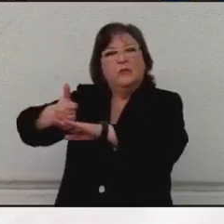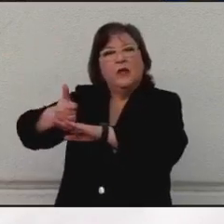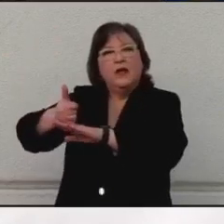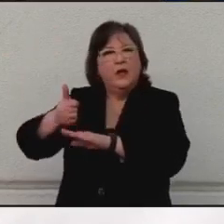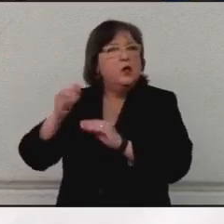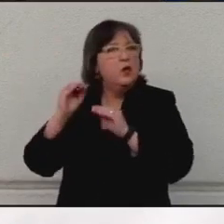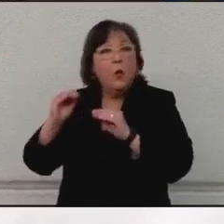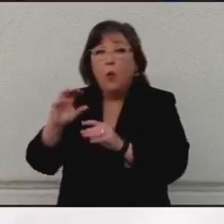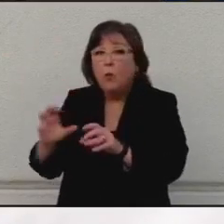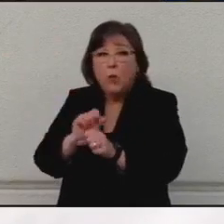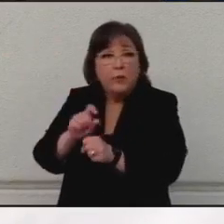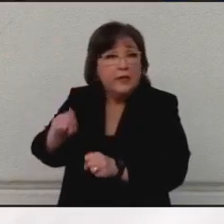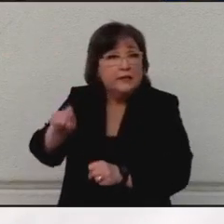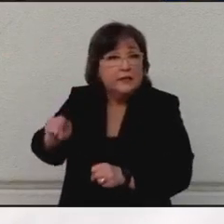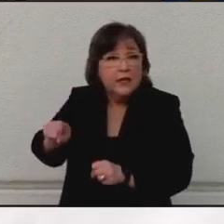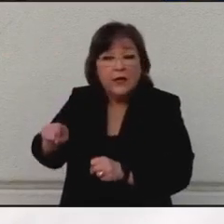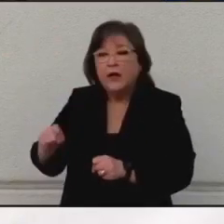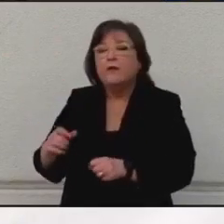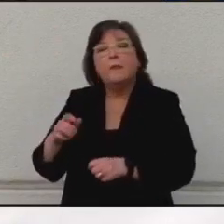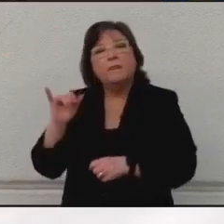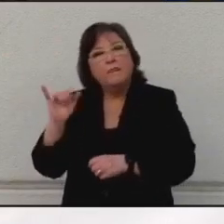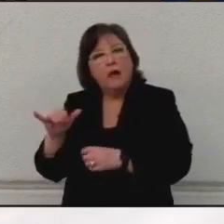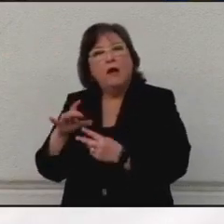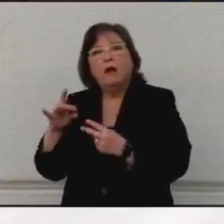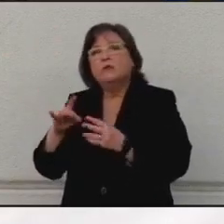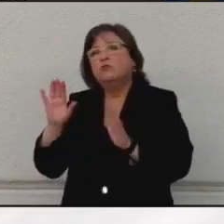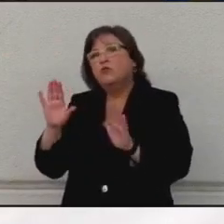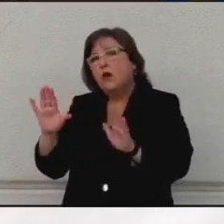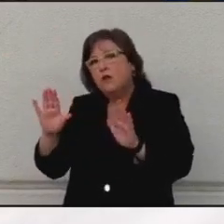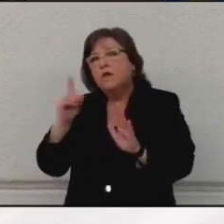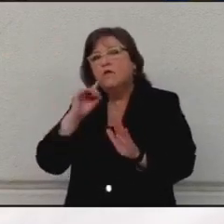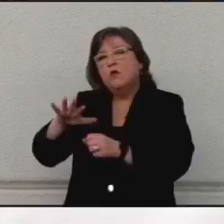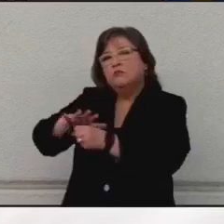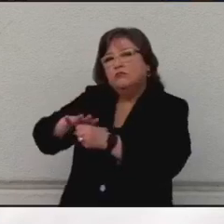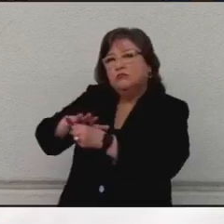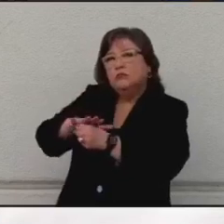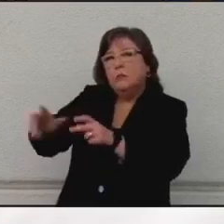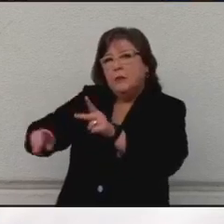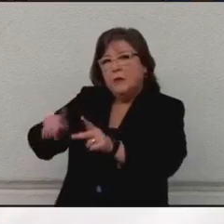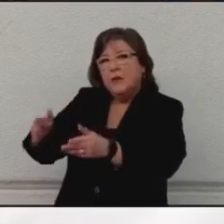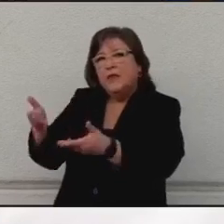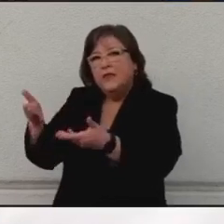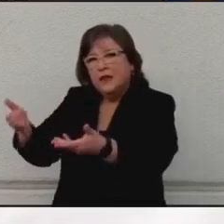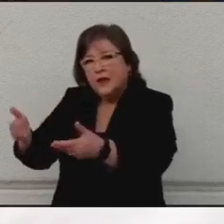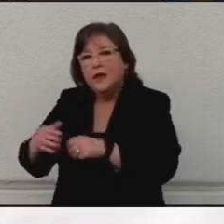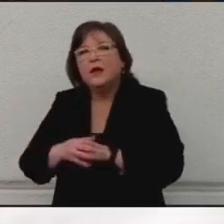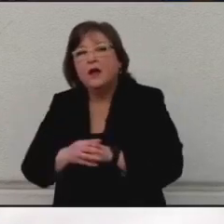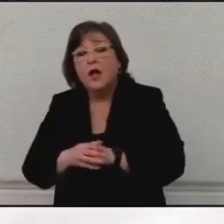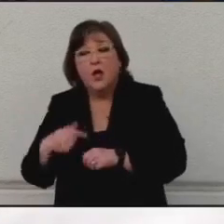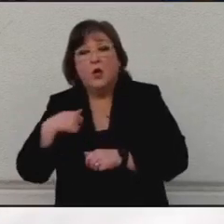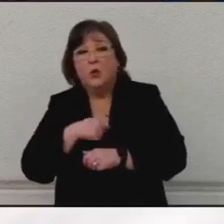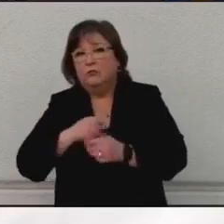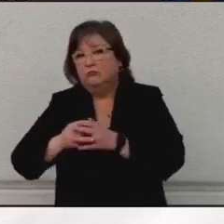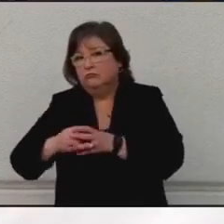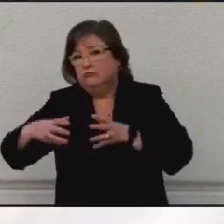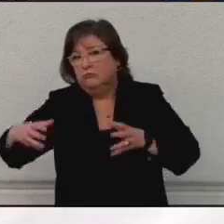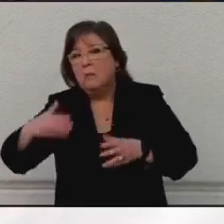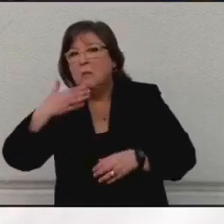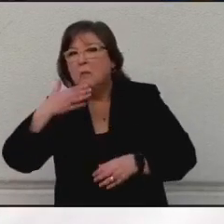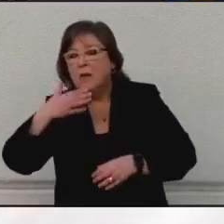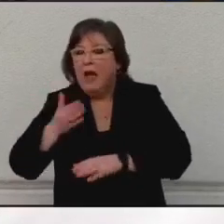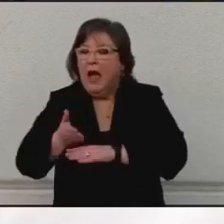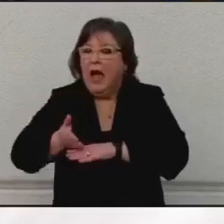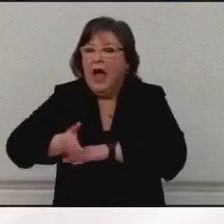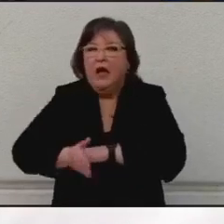most impacted by COVID-19. In addition, we're planning to provide more evening and weekend hours to facilitate better access